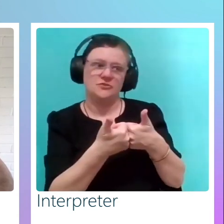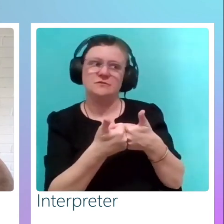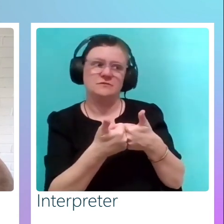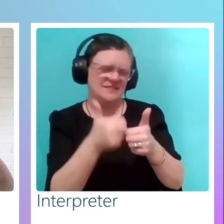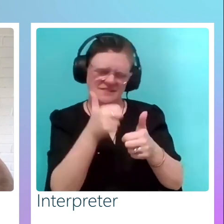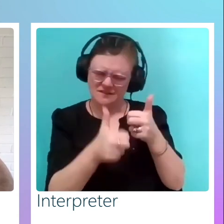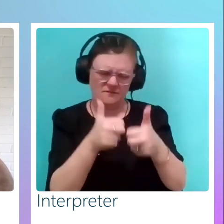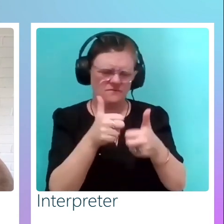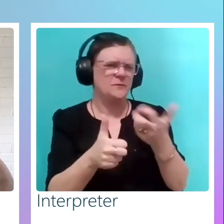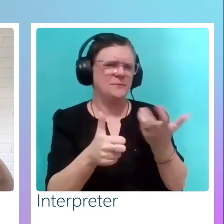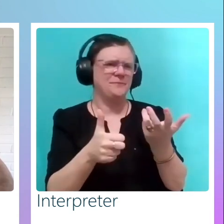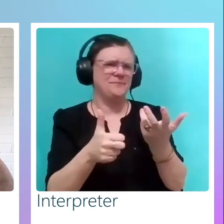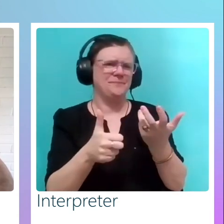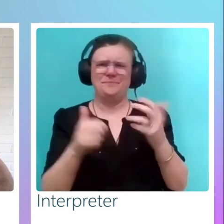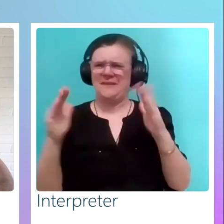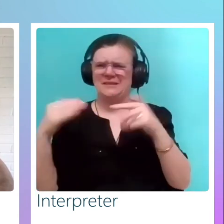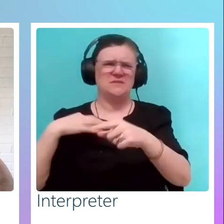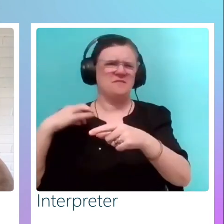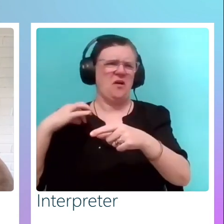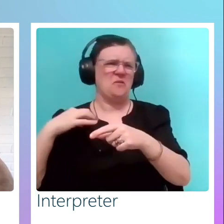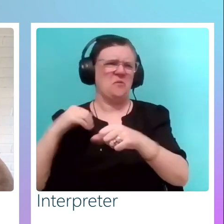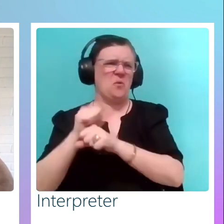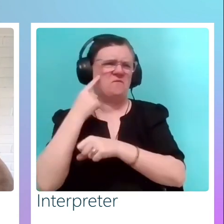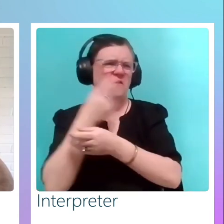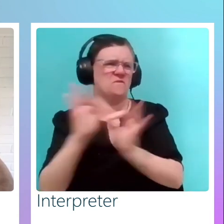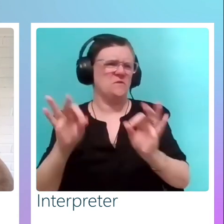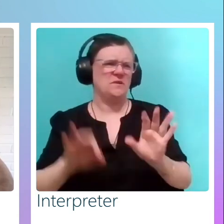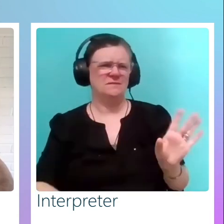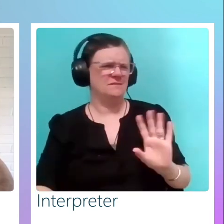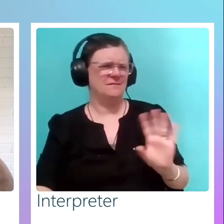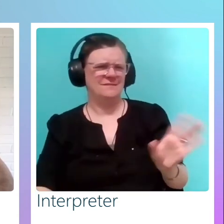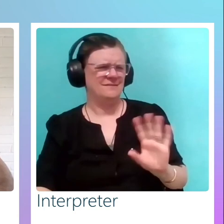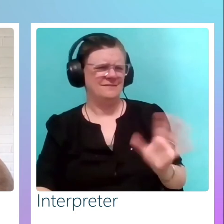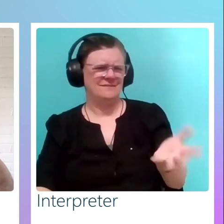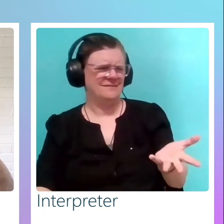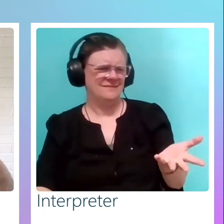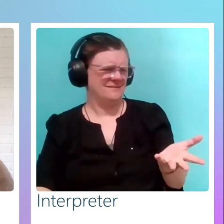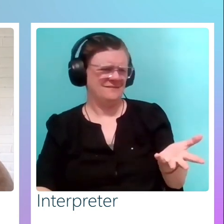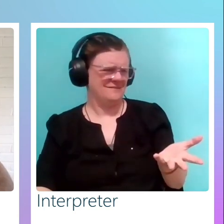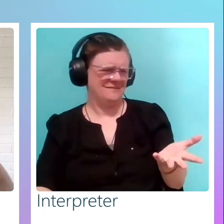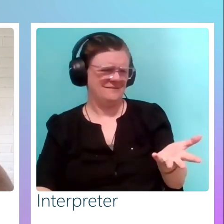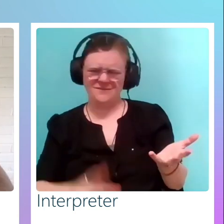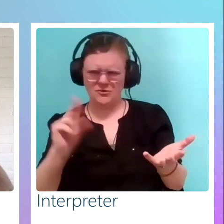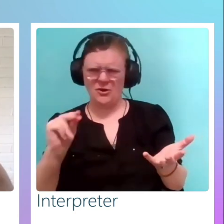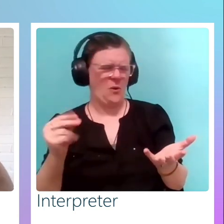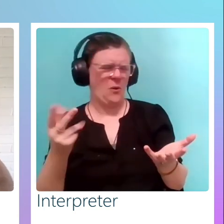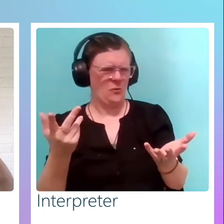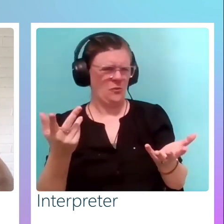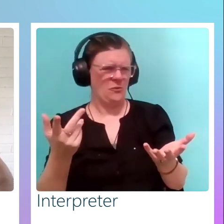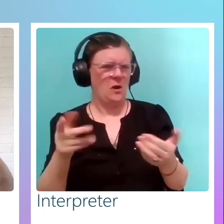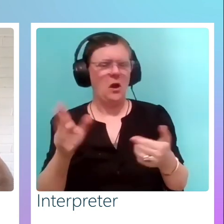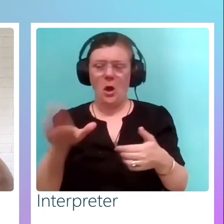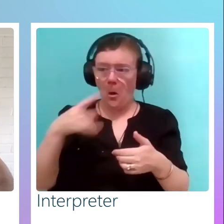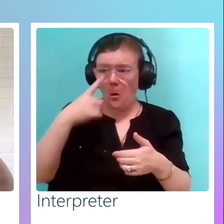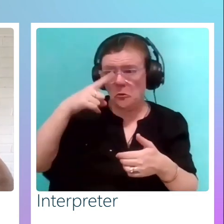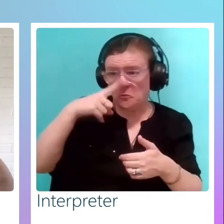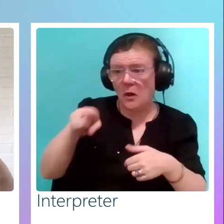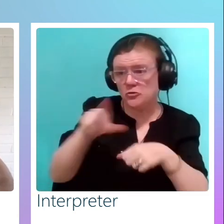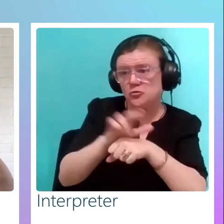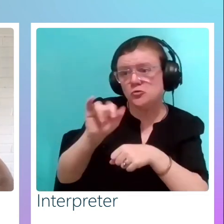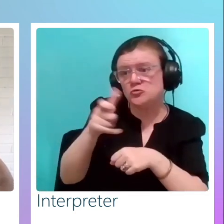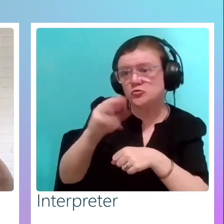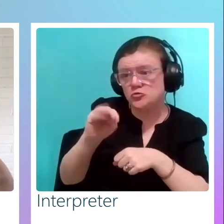you know, you shouldn't be expected to do this stuff one day a week just because you happen to use a screen reader or you happen to use Zoom text. It's a